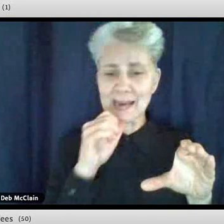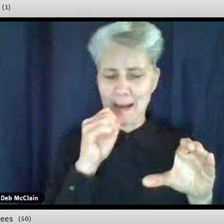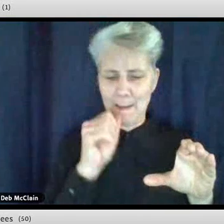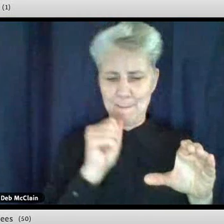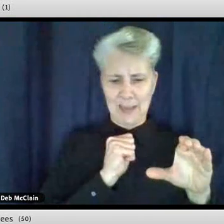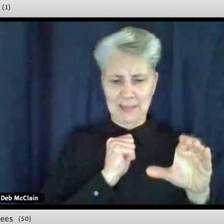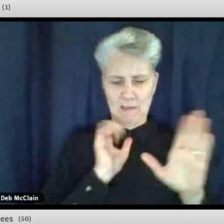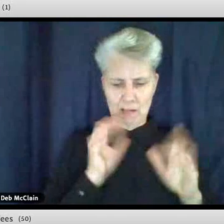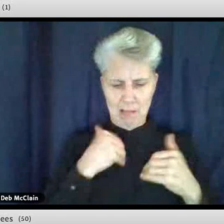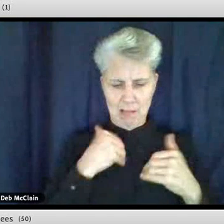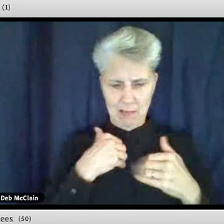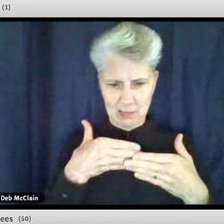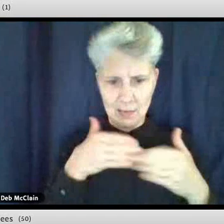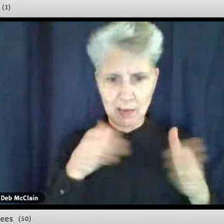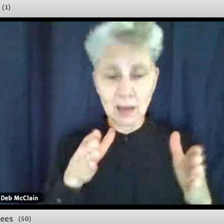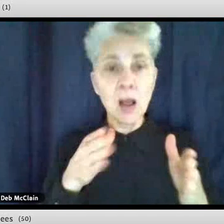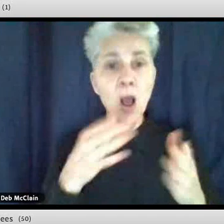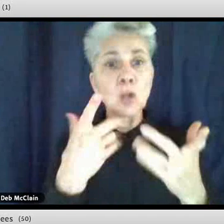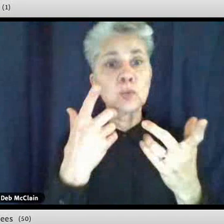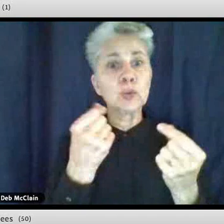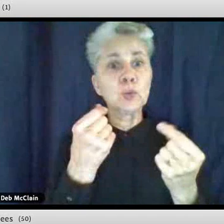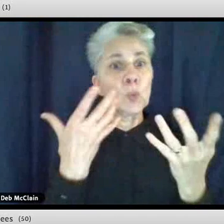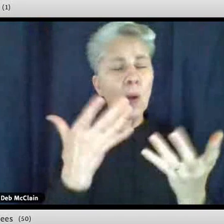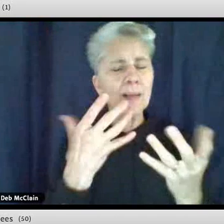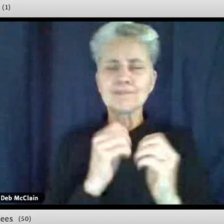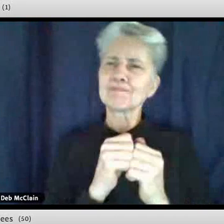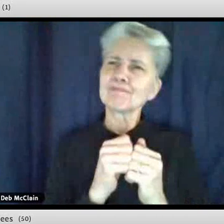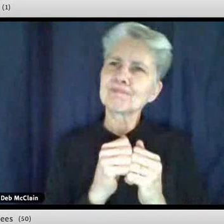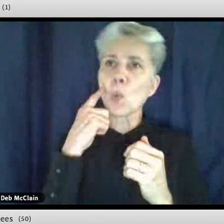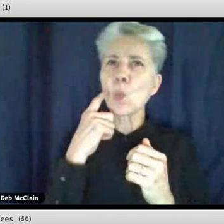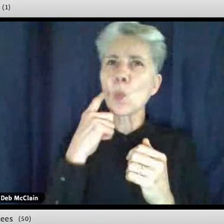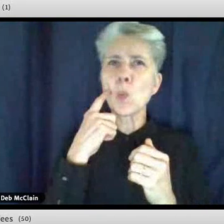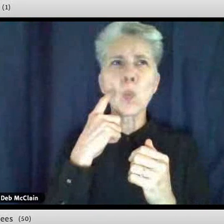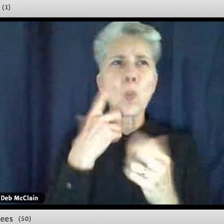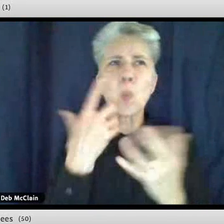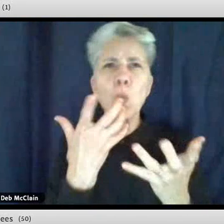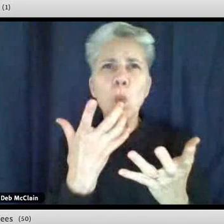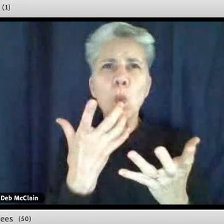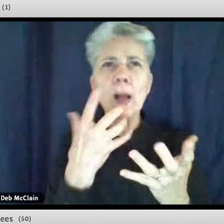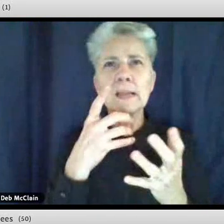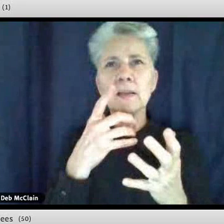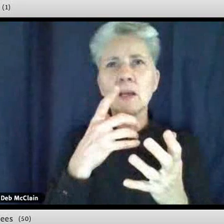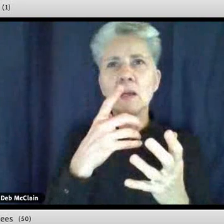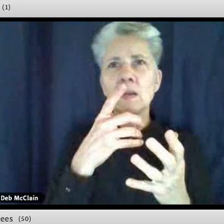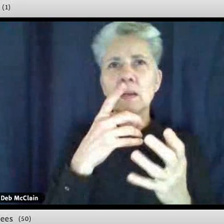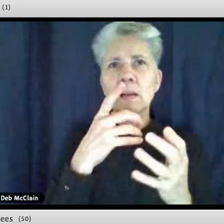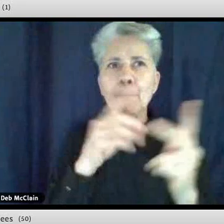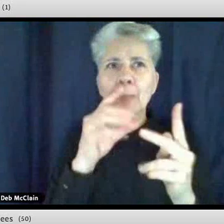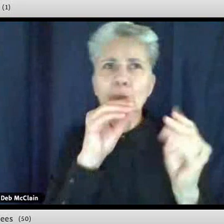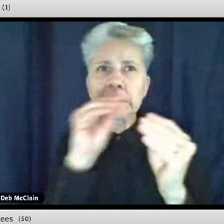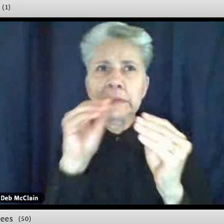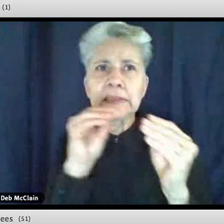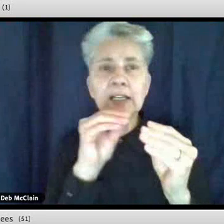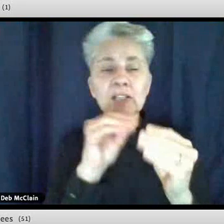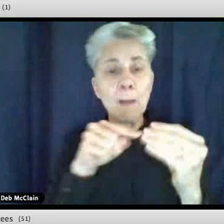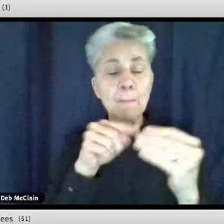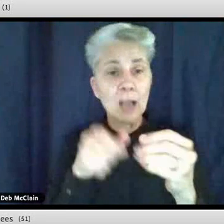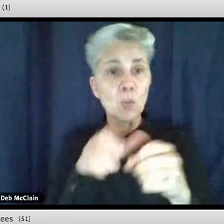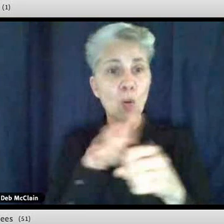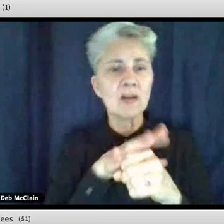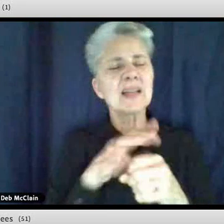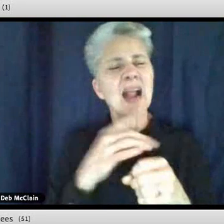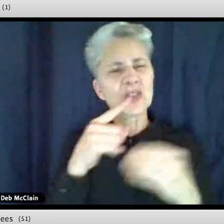help, and so one of the things I thought was, well, what's out there for people on coronavirus? And at the end, I'm going to tell you a bunch of training